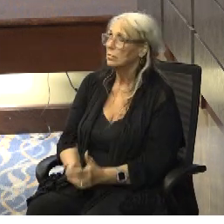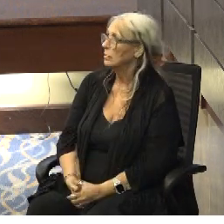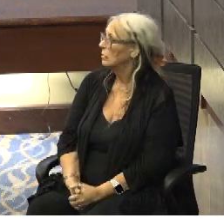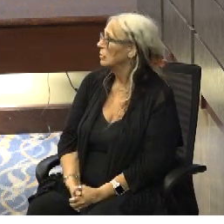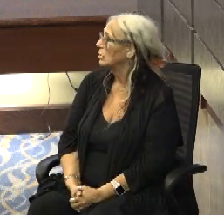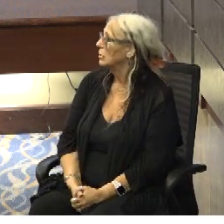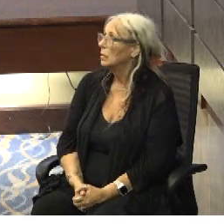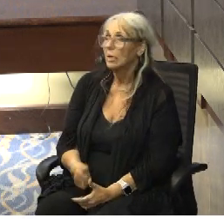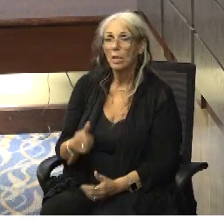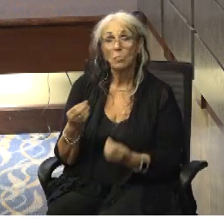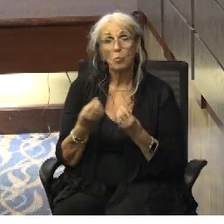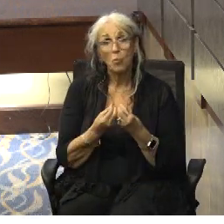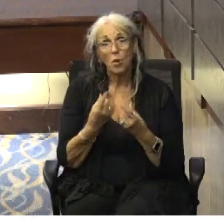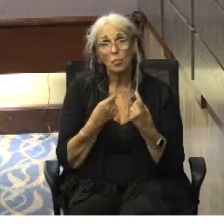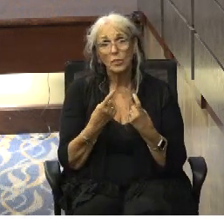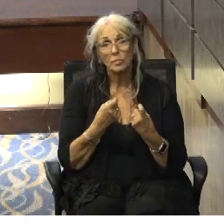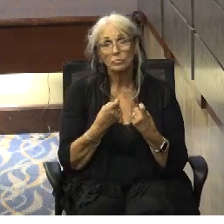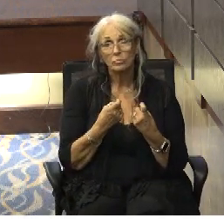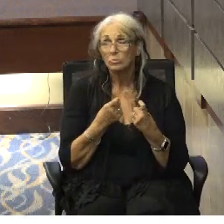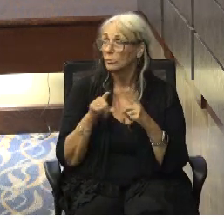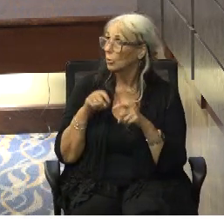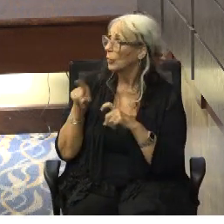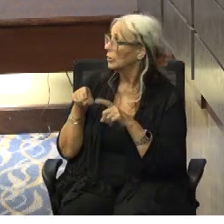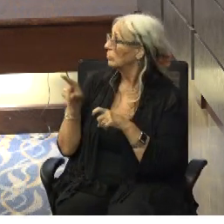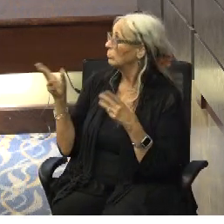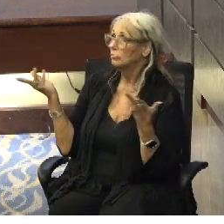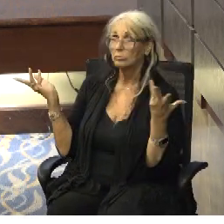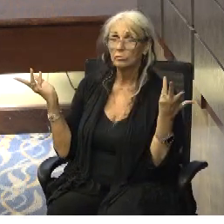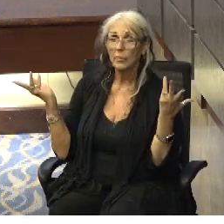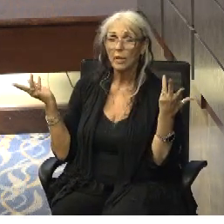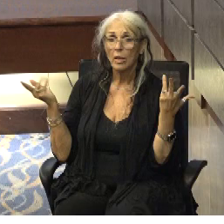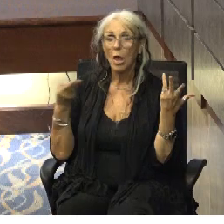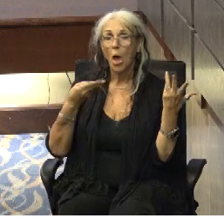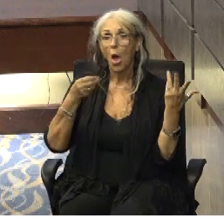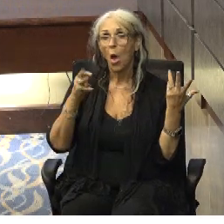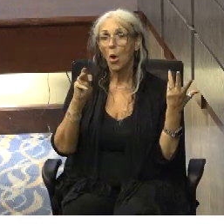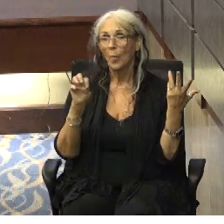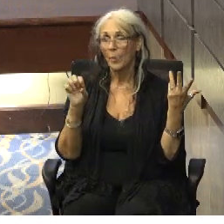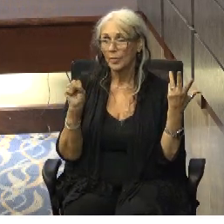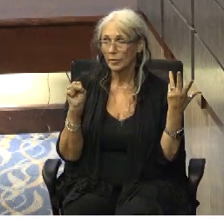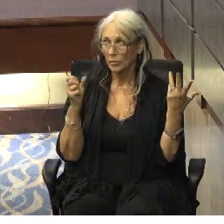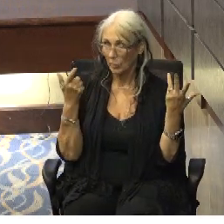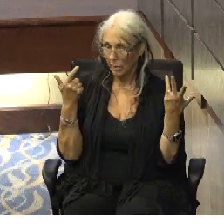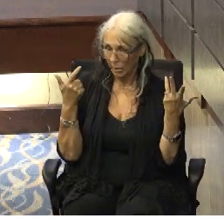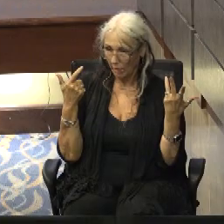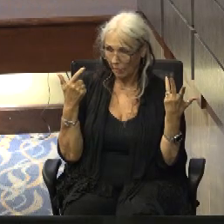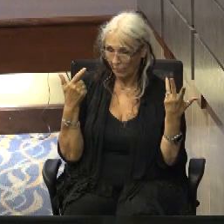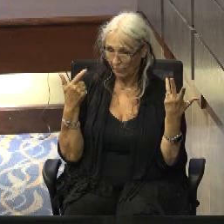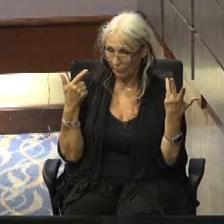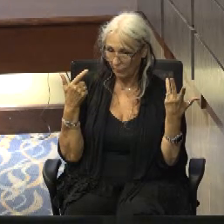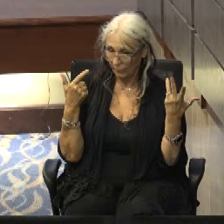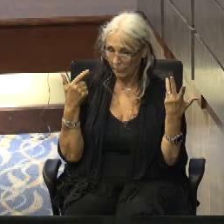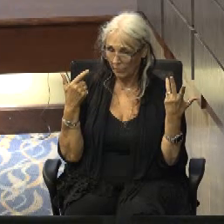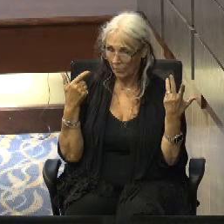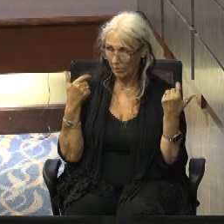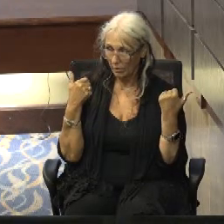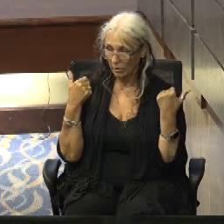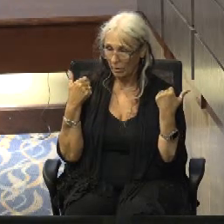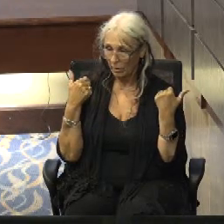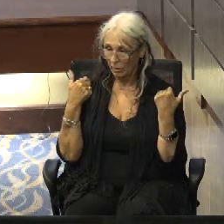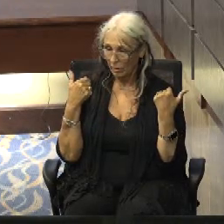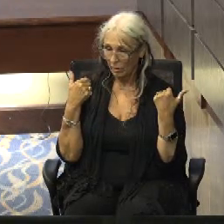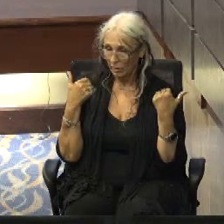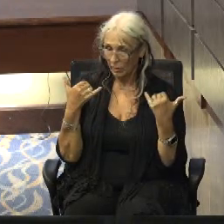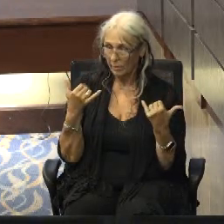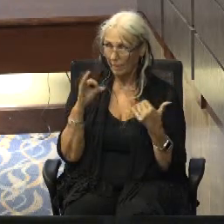Any additional questions? Any questions? I'll just jump in, Holmes here. Yeah, we got this 35 million, which is